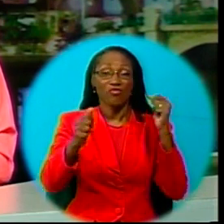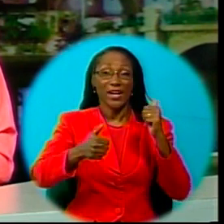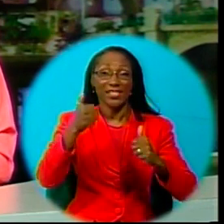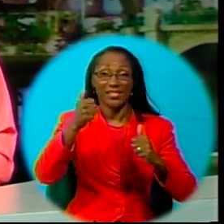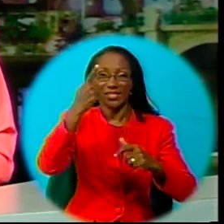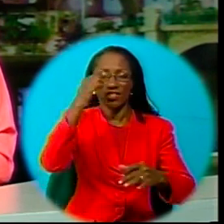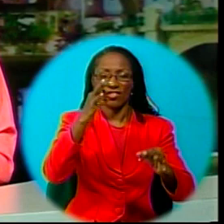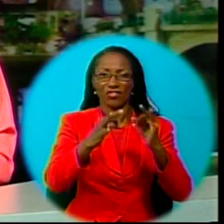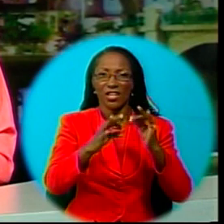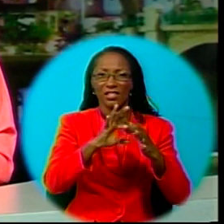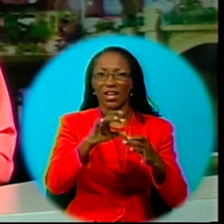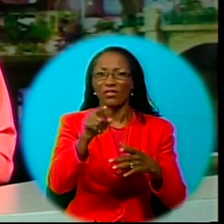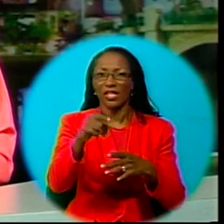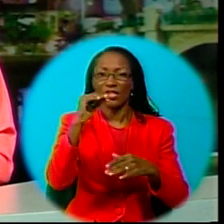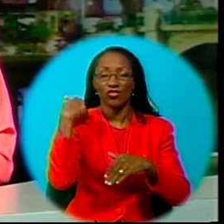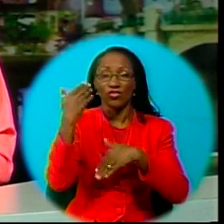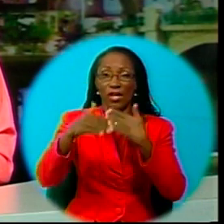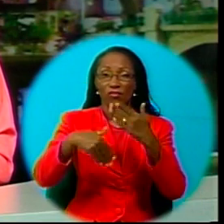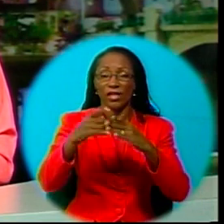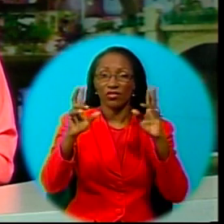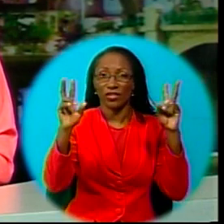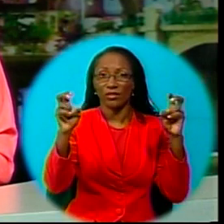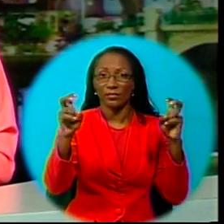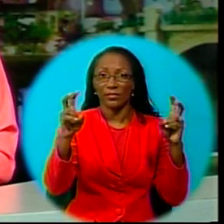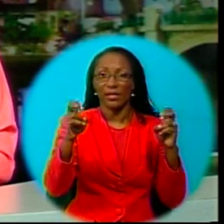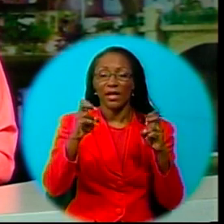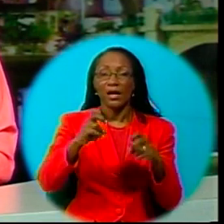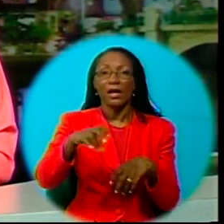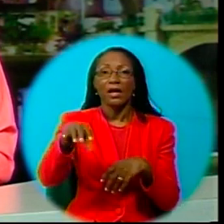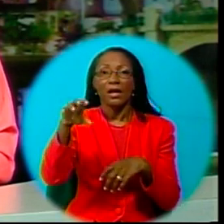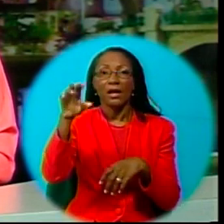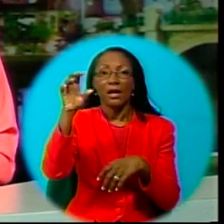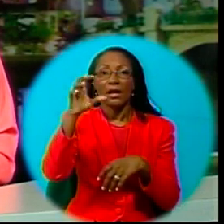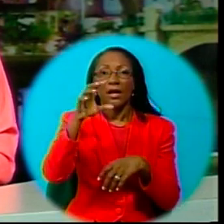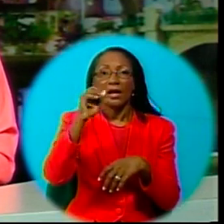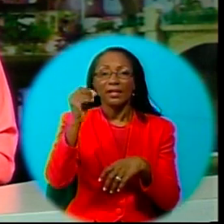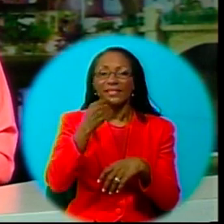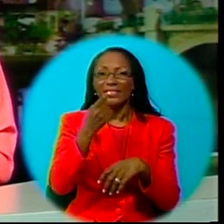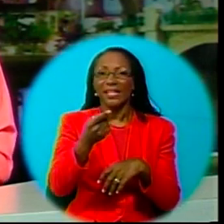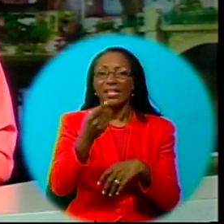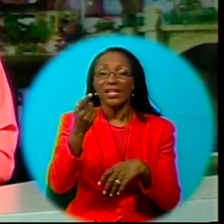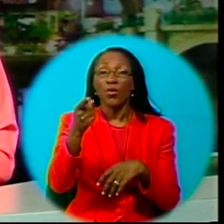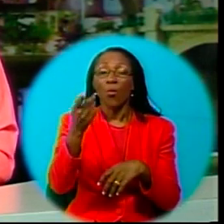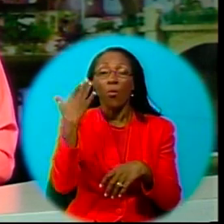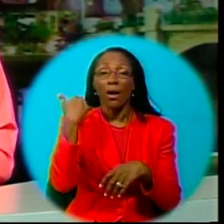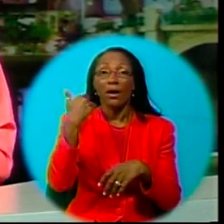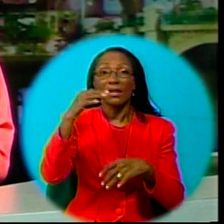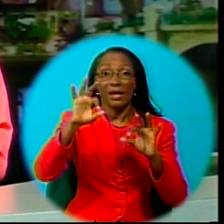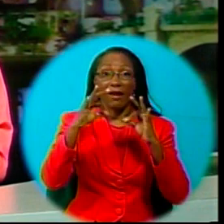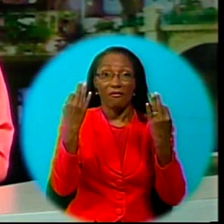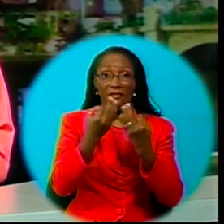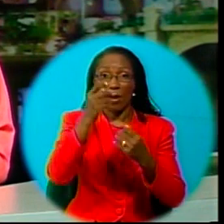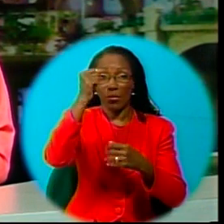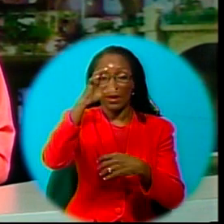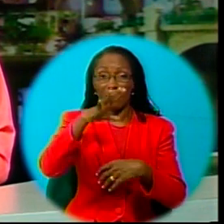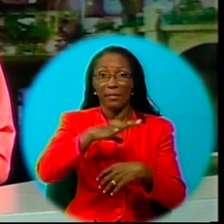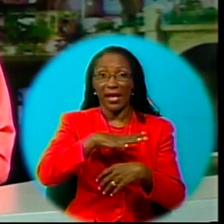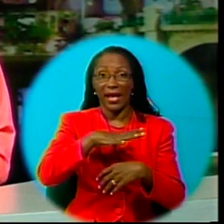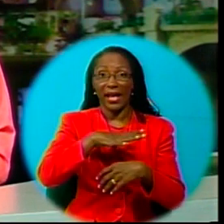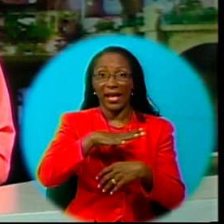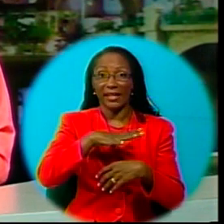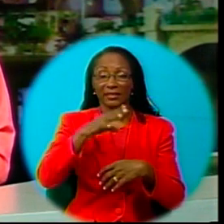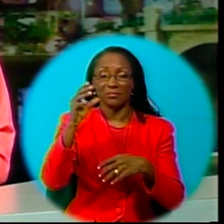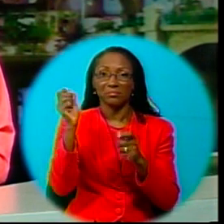Marston Gibson remembers Sir Dennis as a family man, saying he can never be replaced. Attorney General Adriel